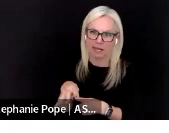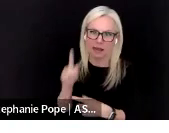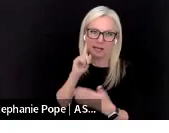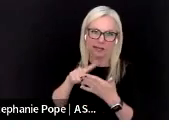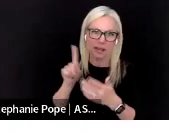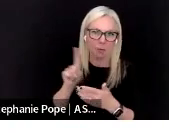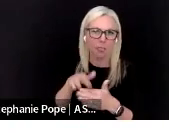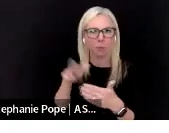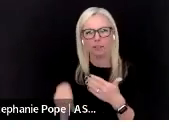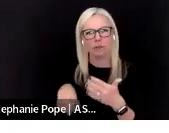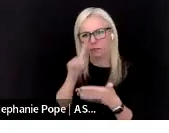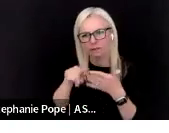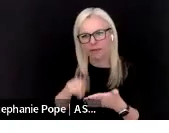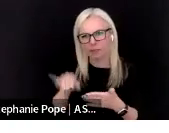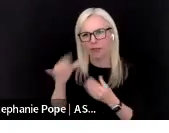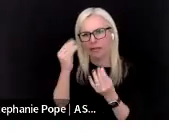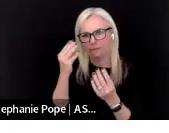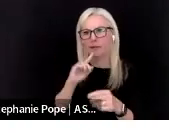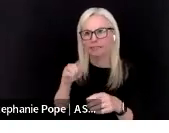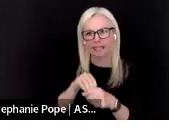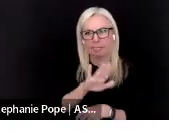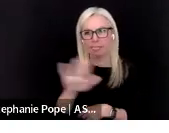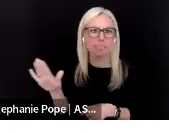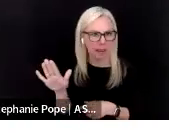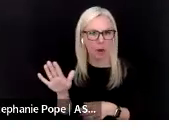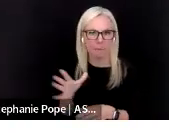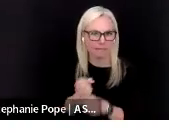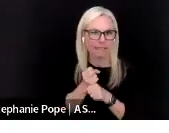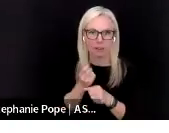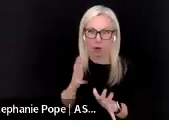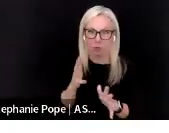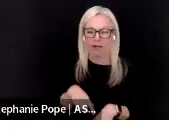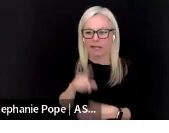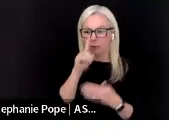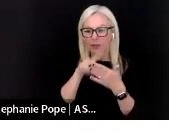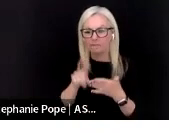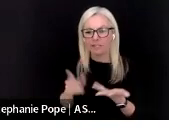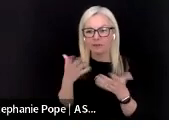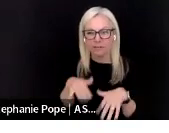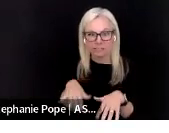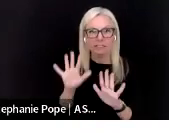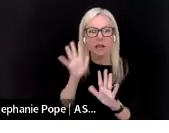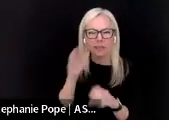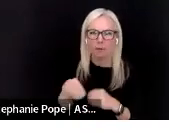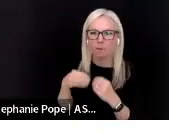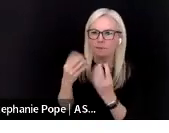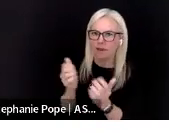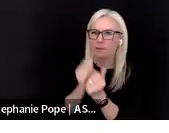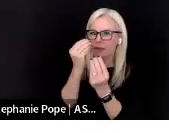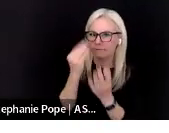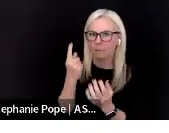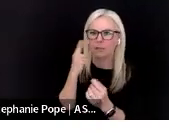that information is in their possession already. When an investigation is concluded, they will also be provided with information